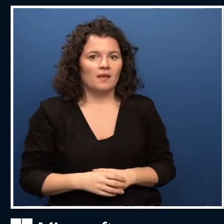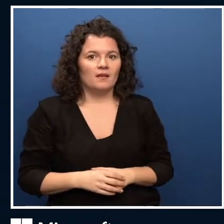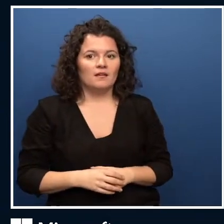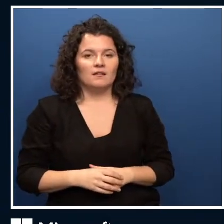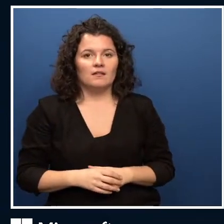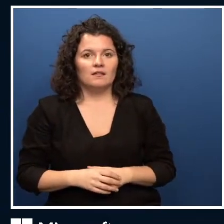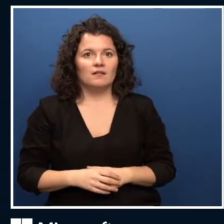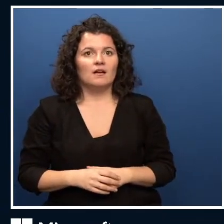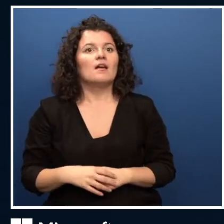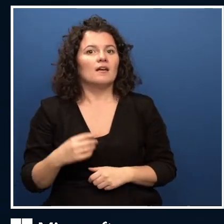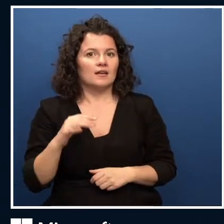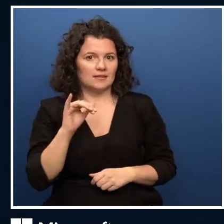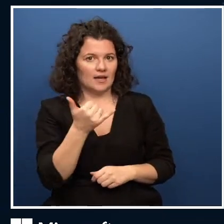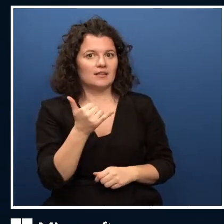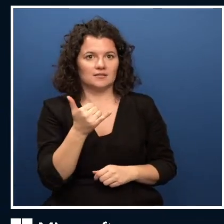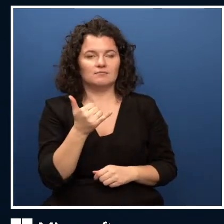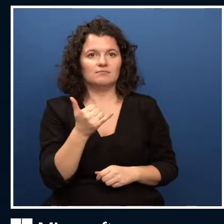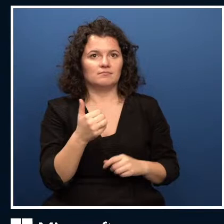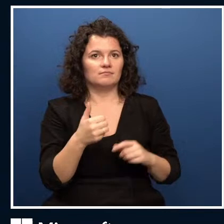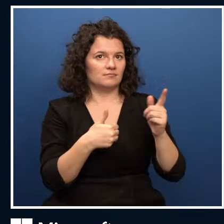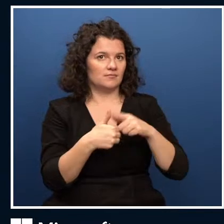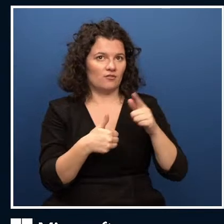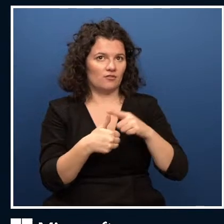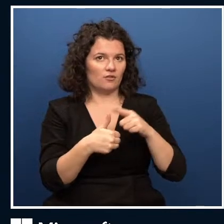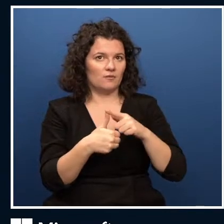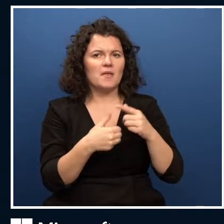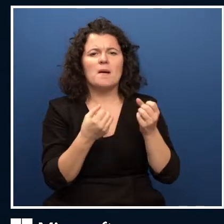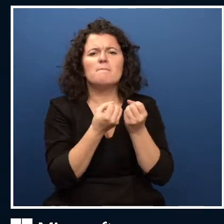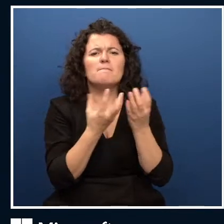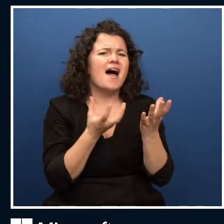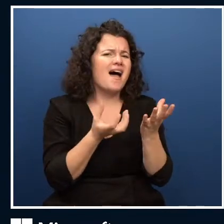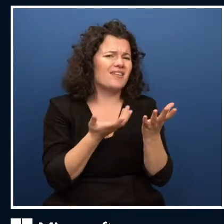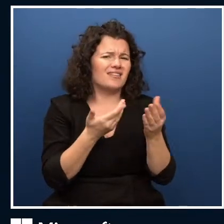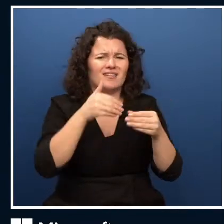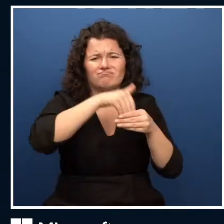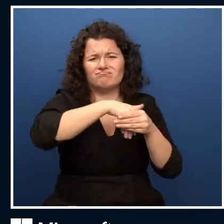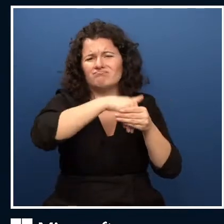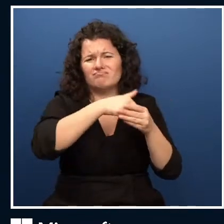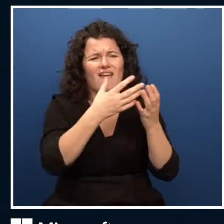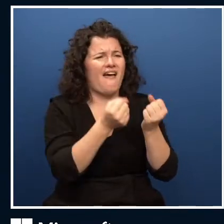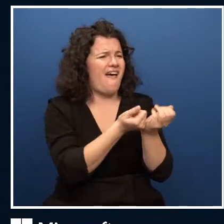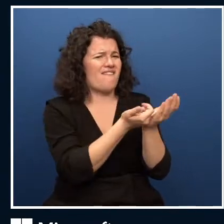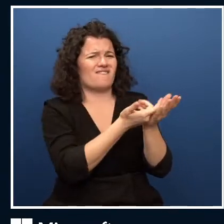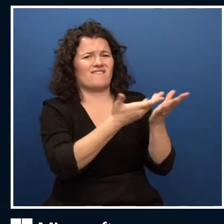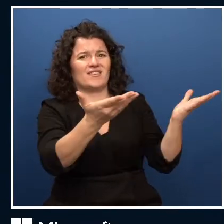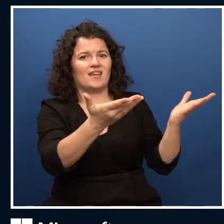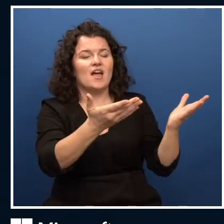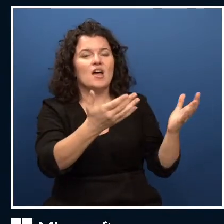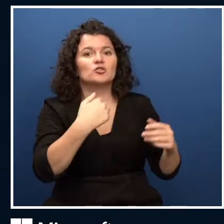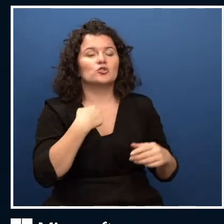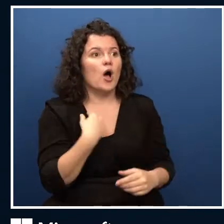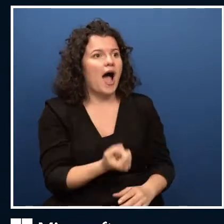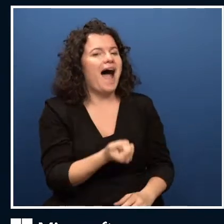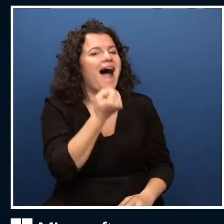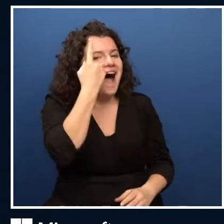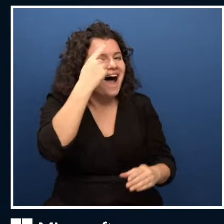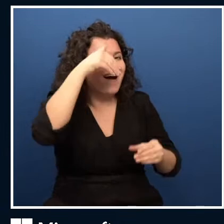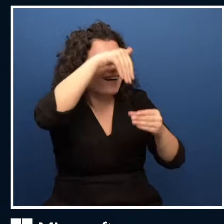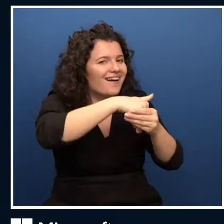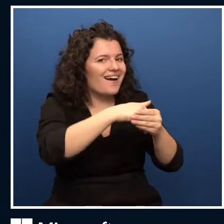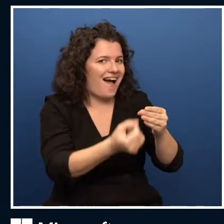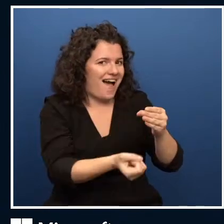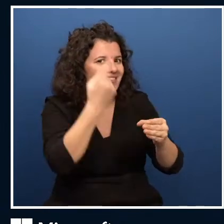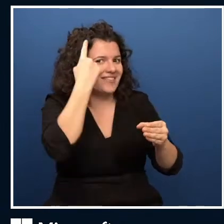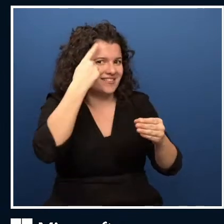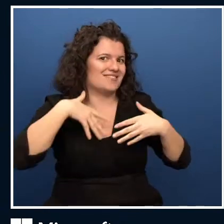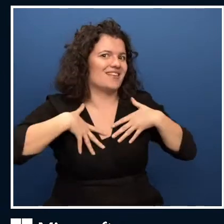of them. Material, lots available. What is key is to get a good understanding of that material and understand the theory